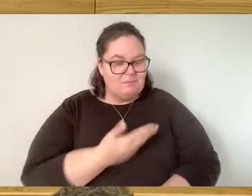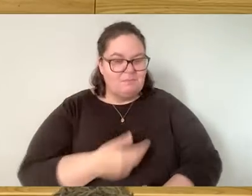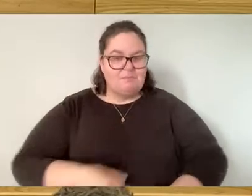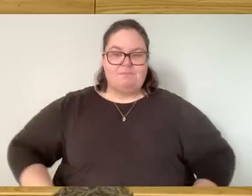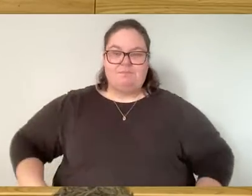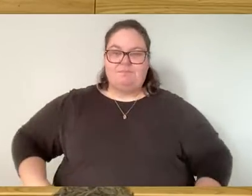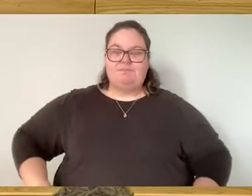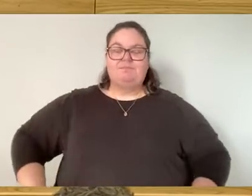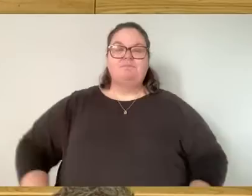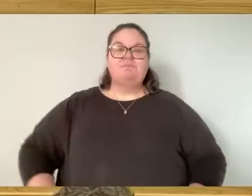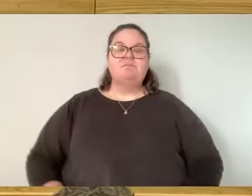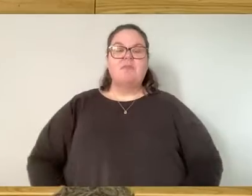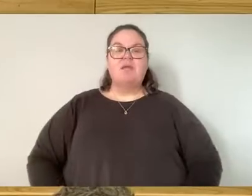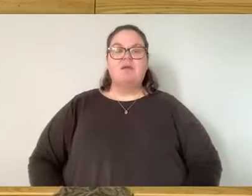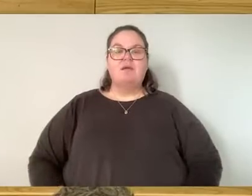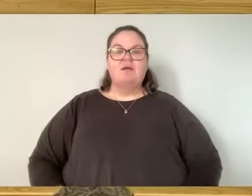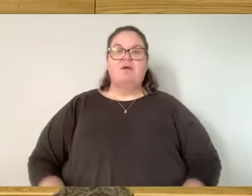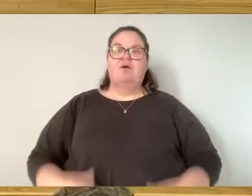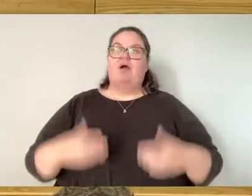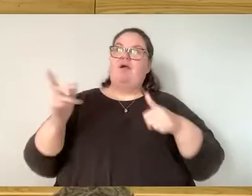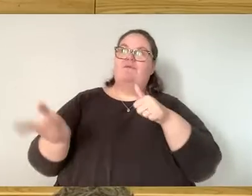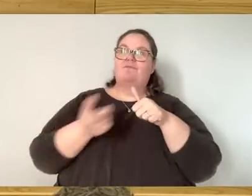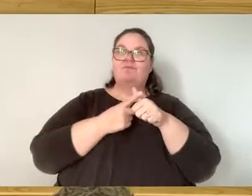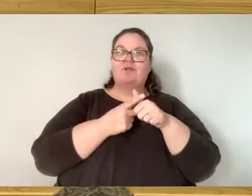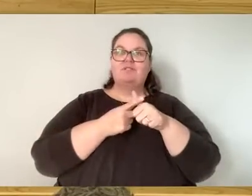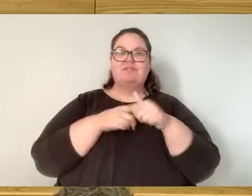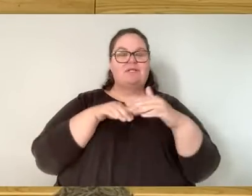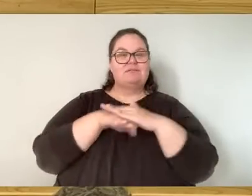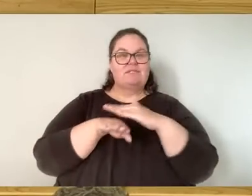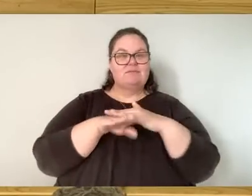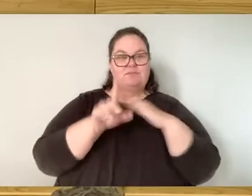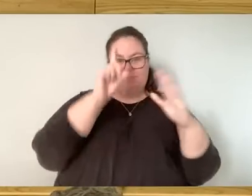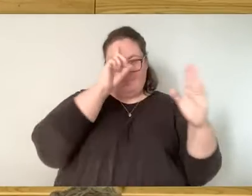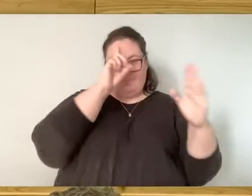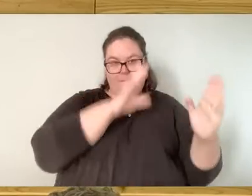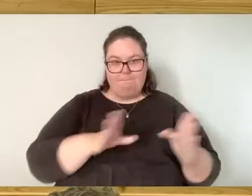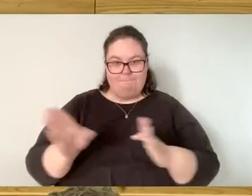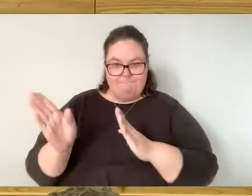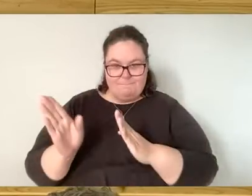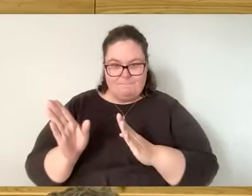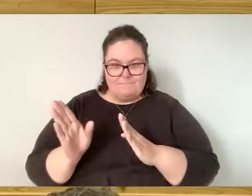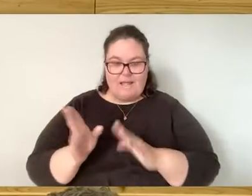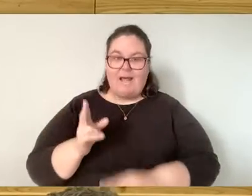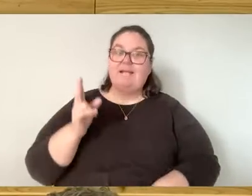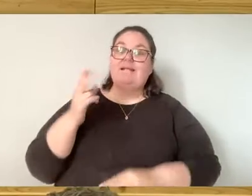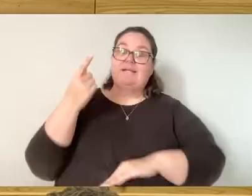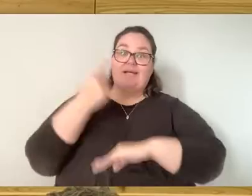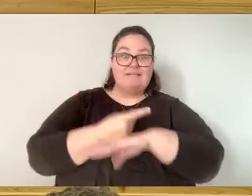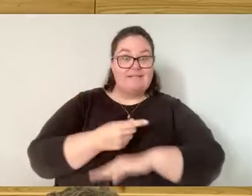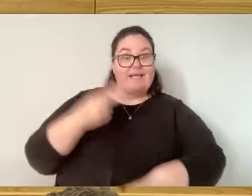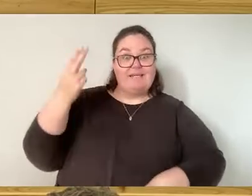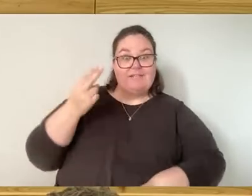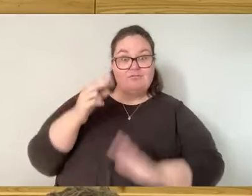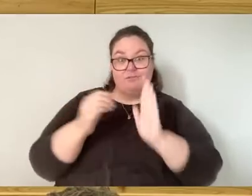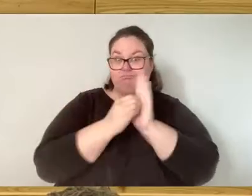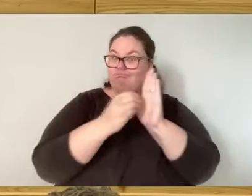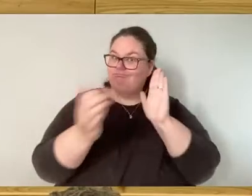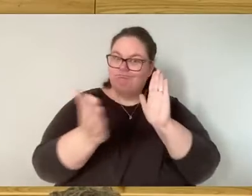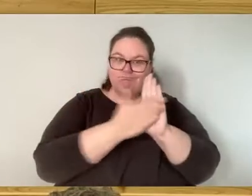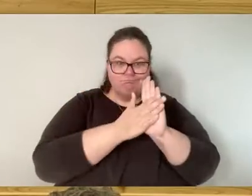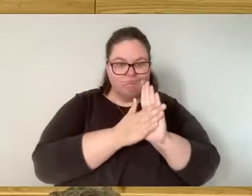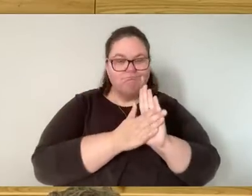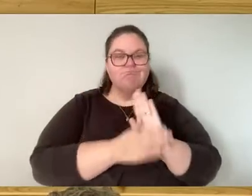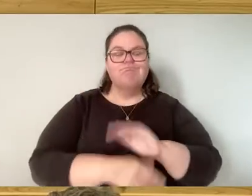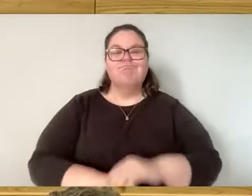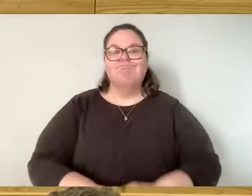presents New Brunswick's first plan on accessibility. C'est un jour historique d'être ici aujourd'hui. It's a historic day to be here as